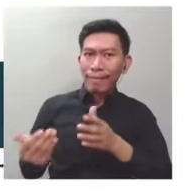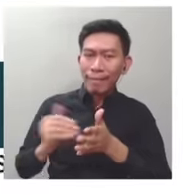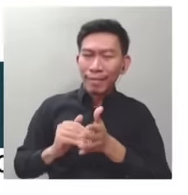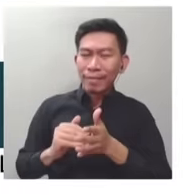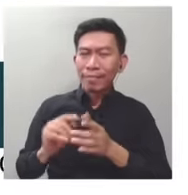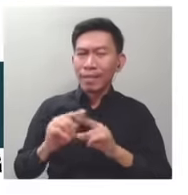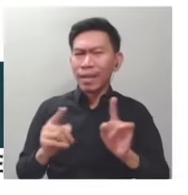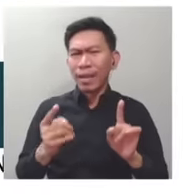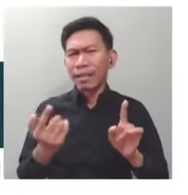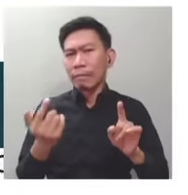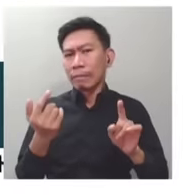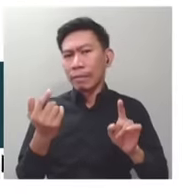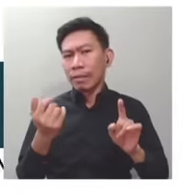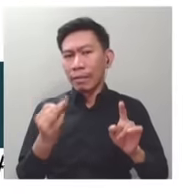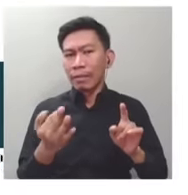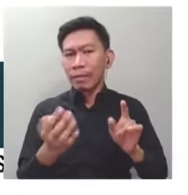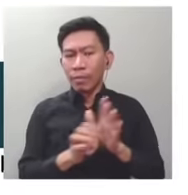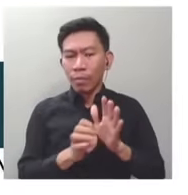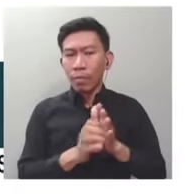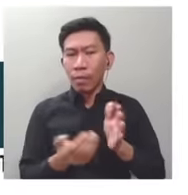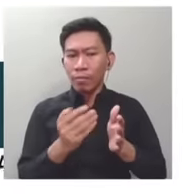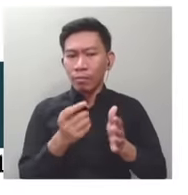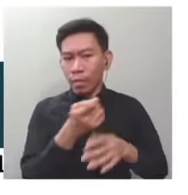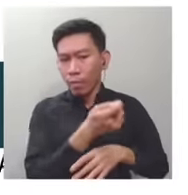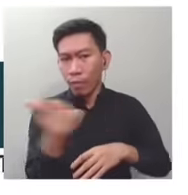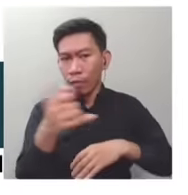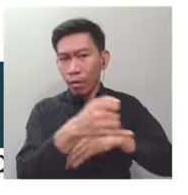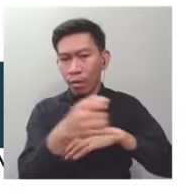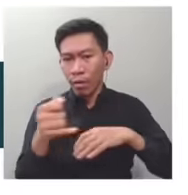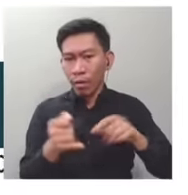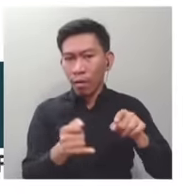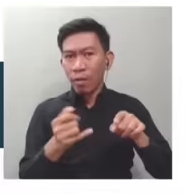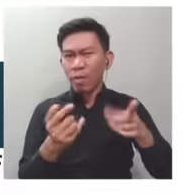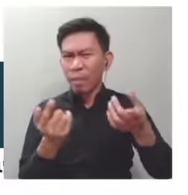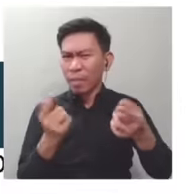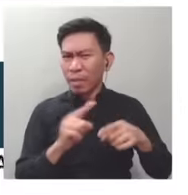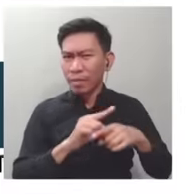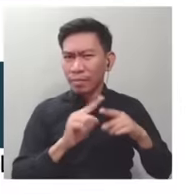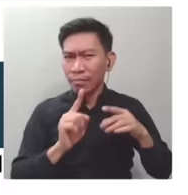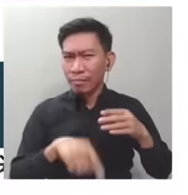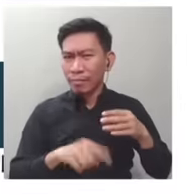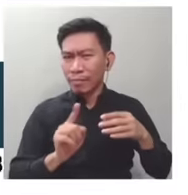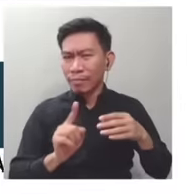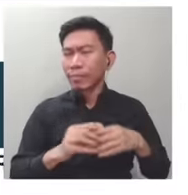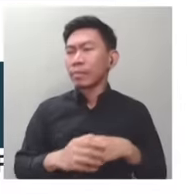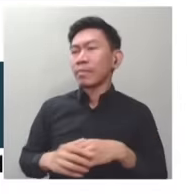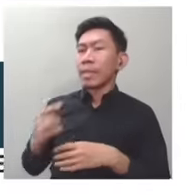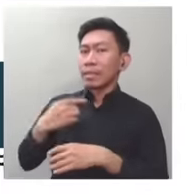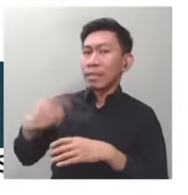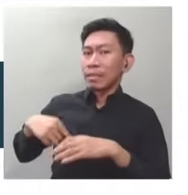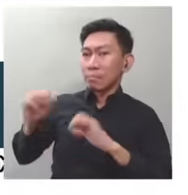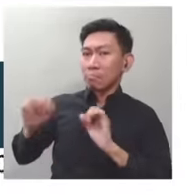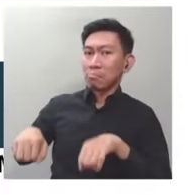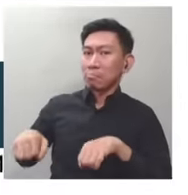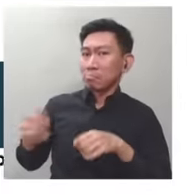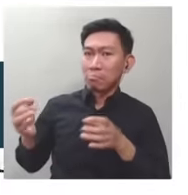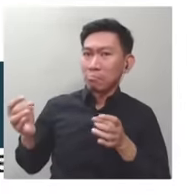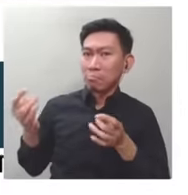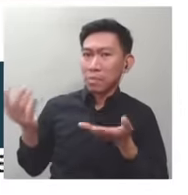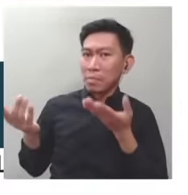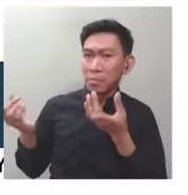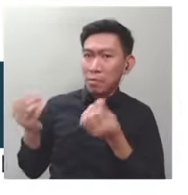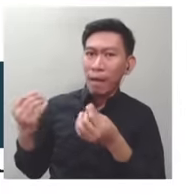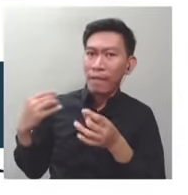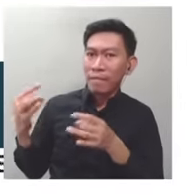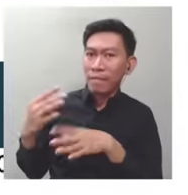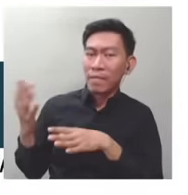can happen? Well, China, of course, will react. Definitely threaten us, so forth and so on. So this is where I